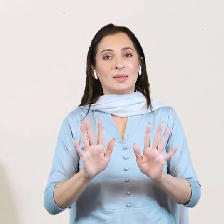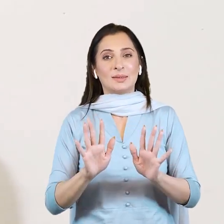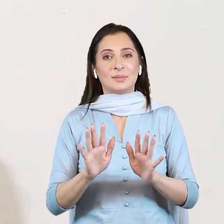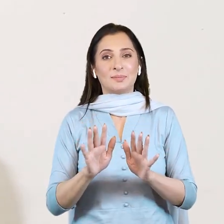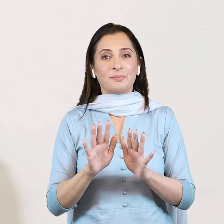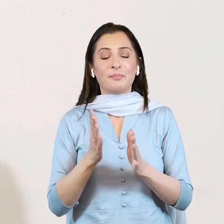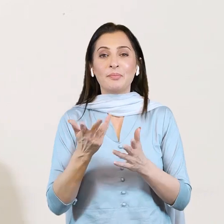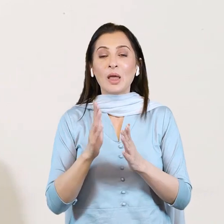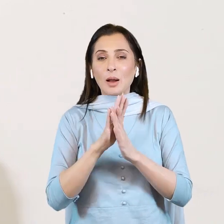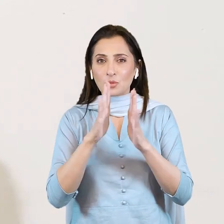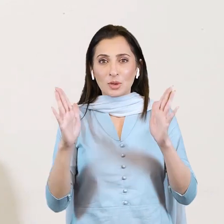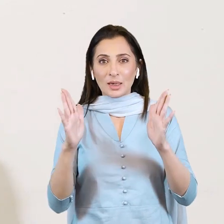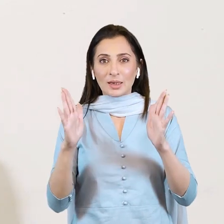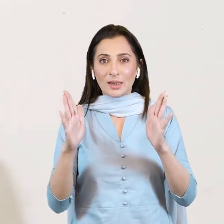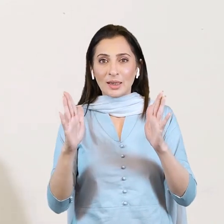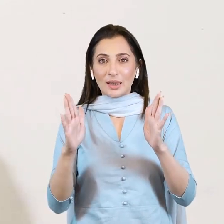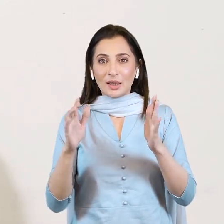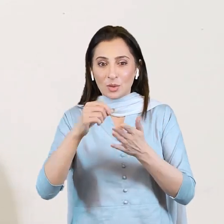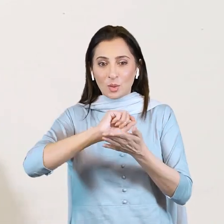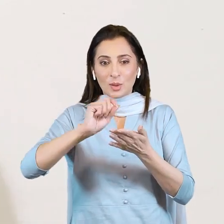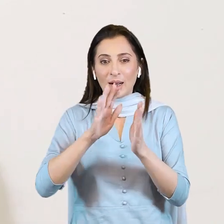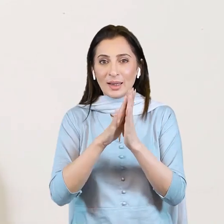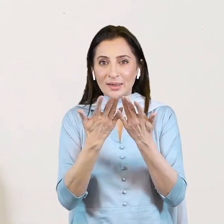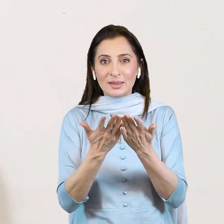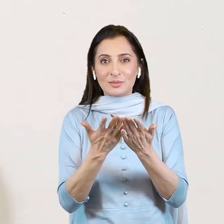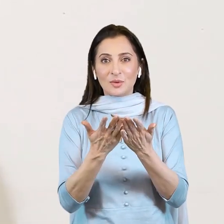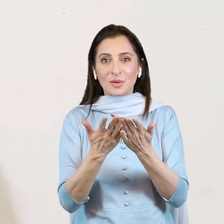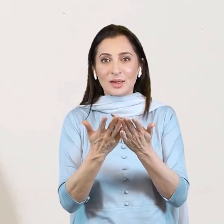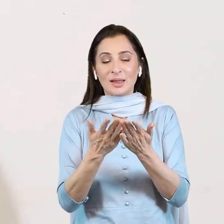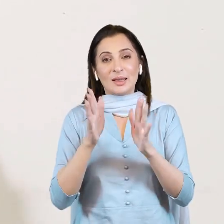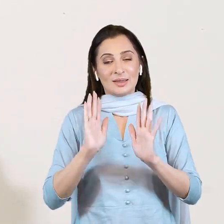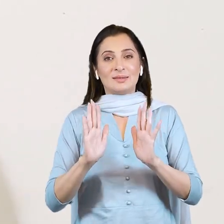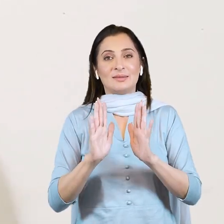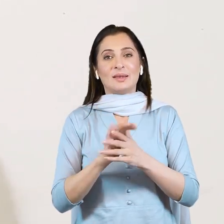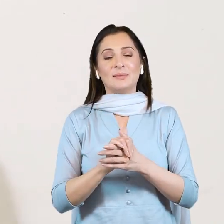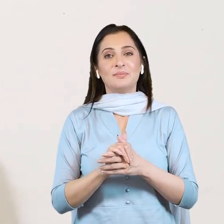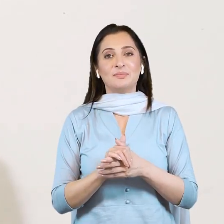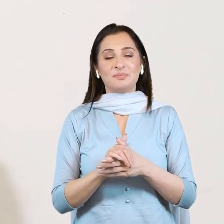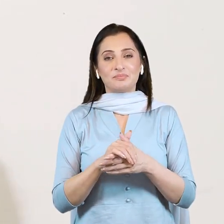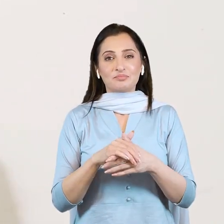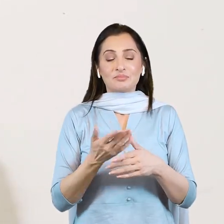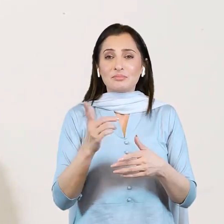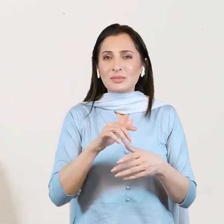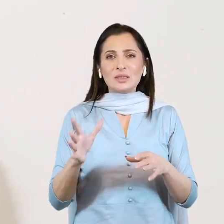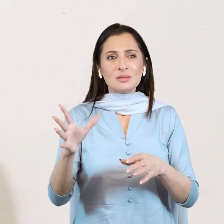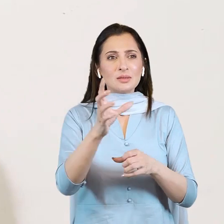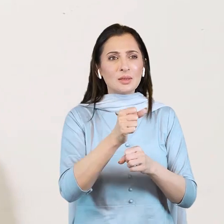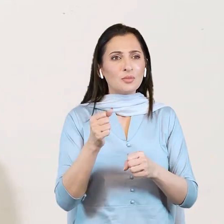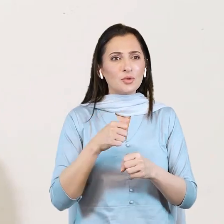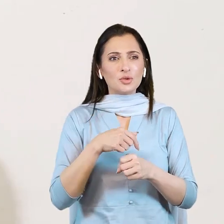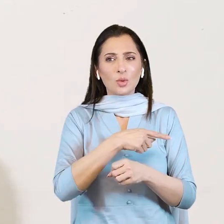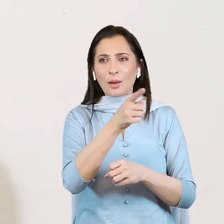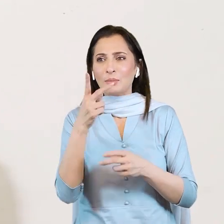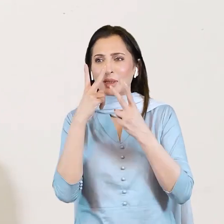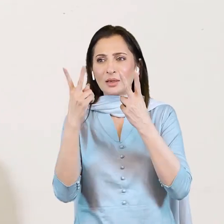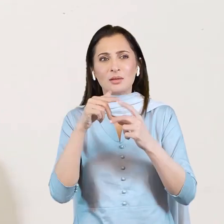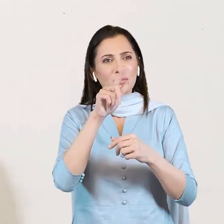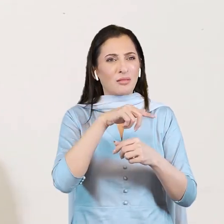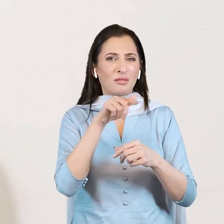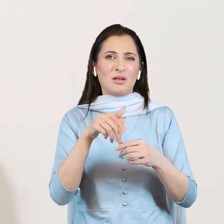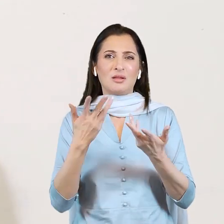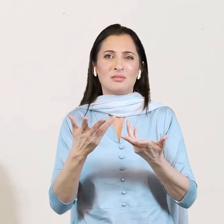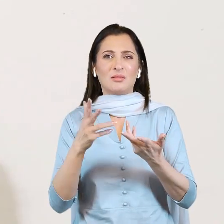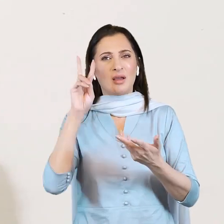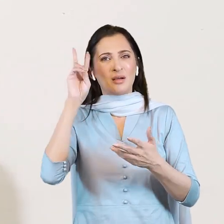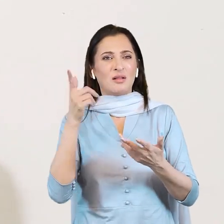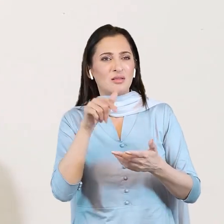inevitable. And it's moments like those, when everything seems to go wrong, that are the most challenging. Leaders figure